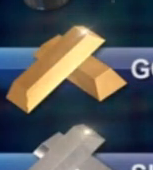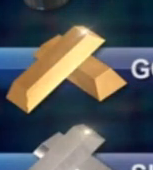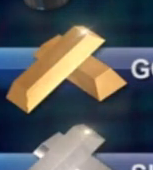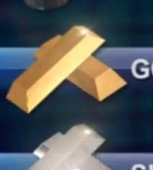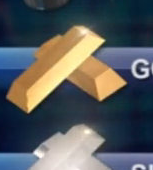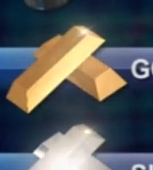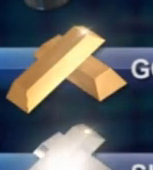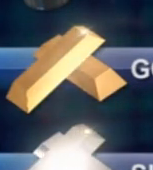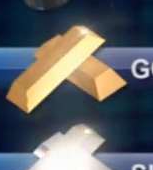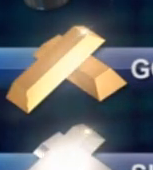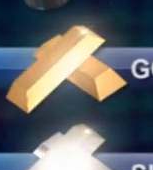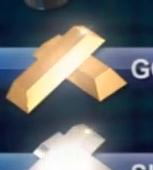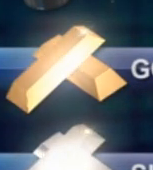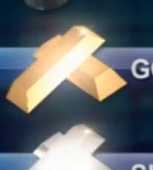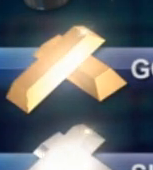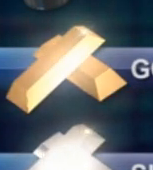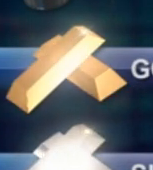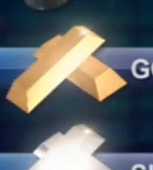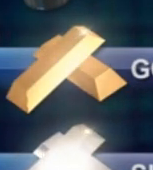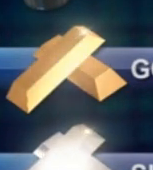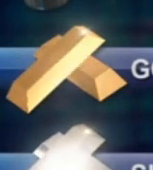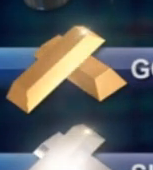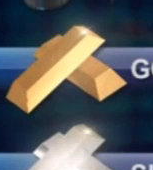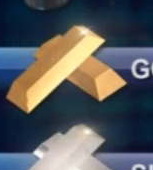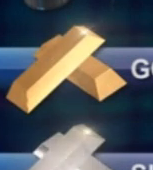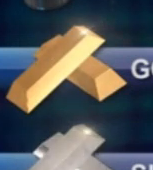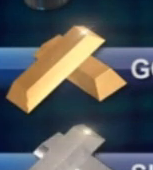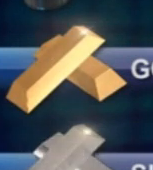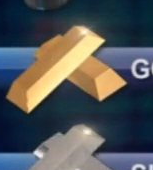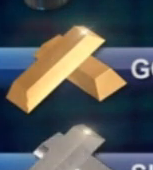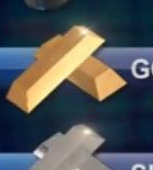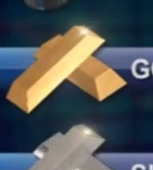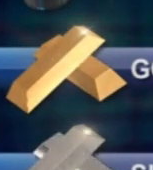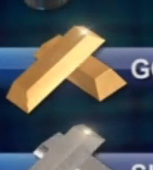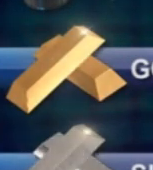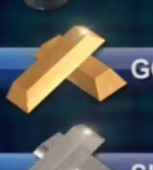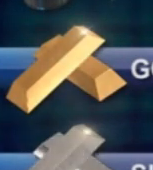steady around $52 a barrel. Gold rose a few dollars, closing at